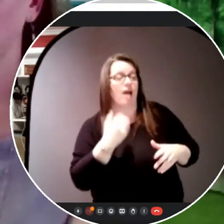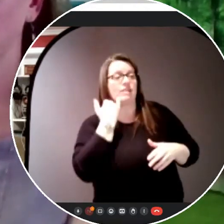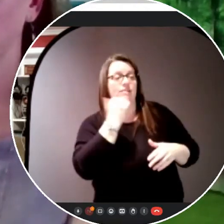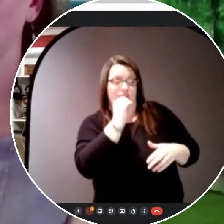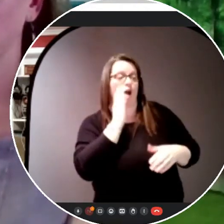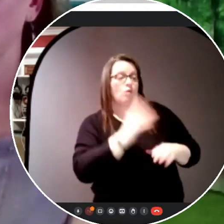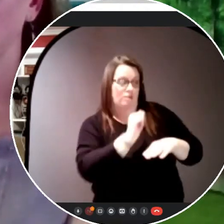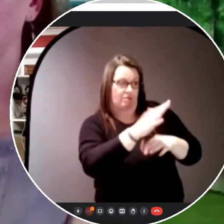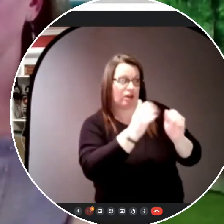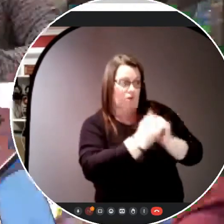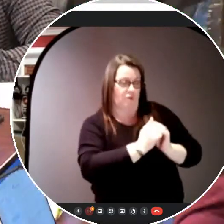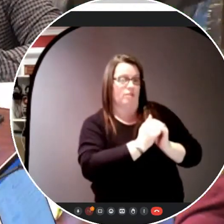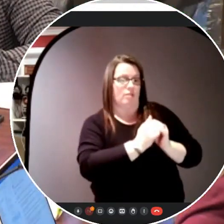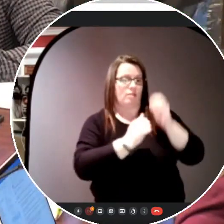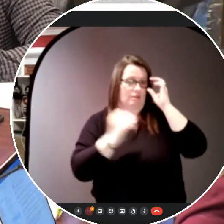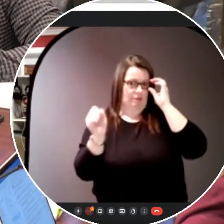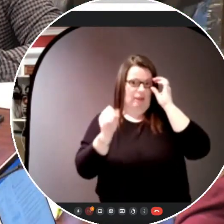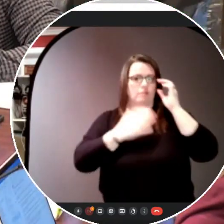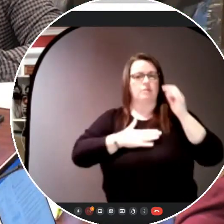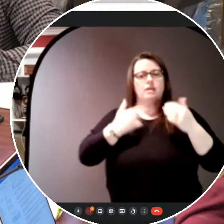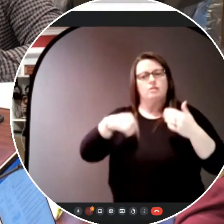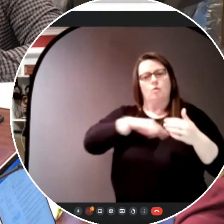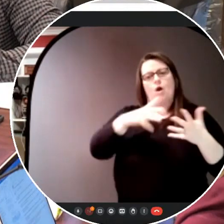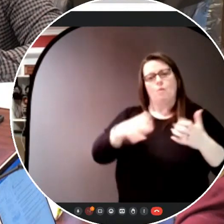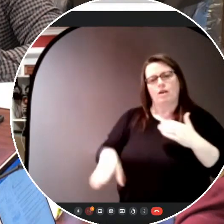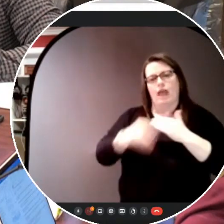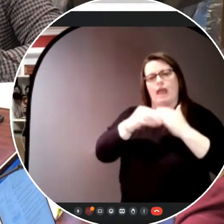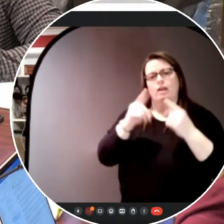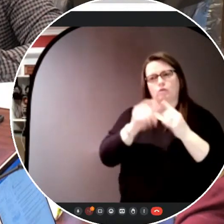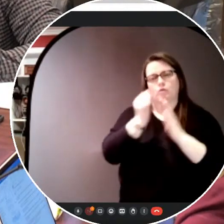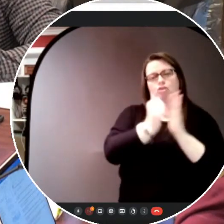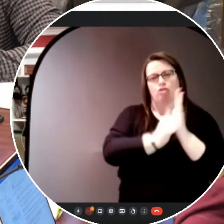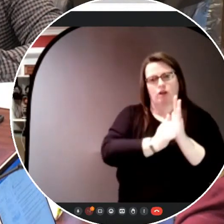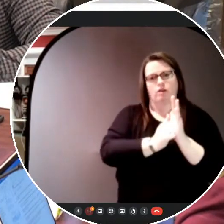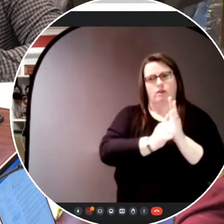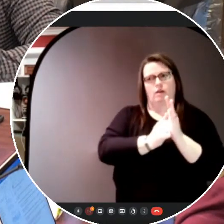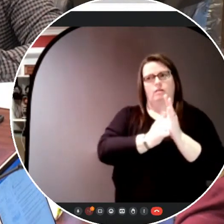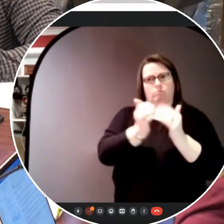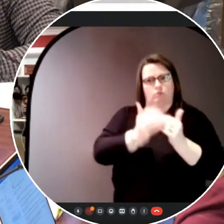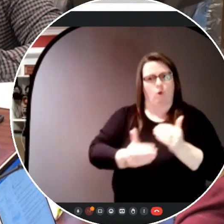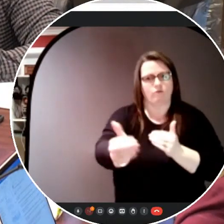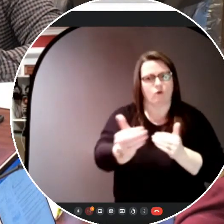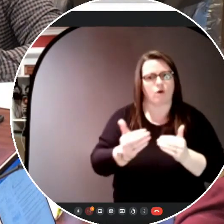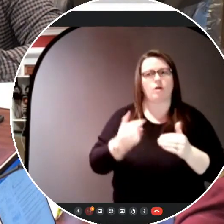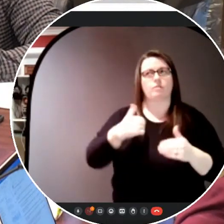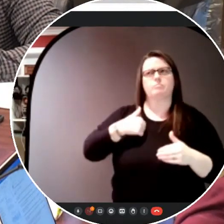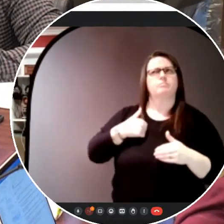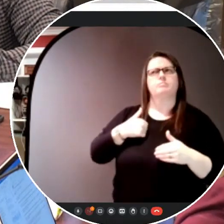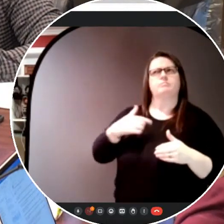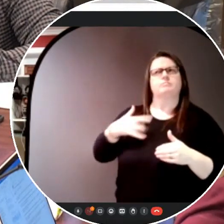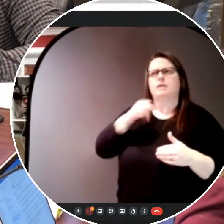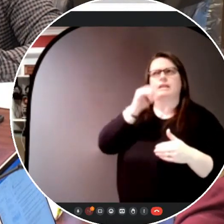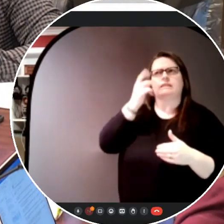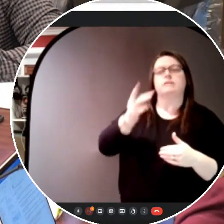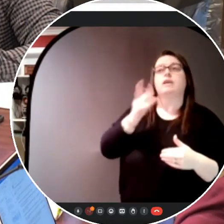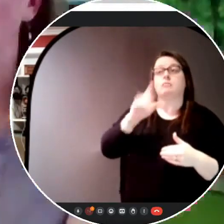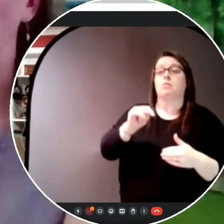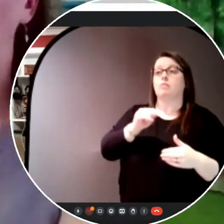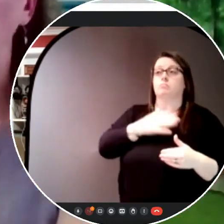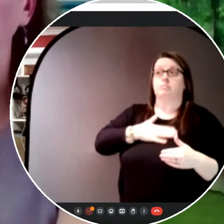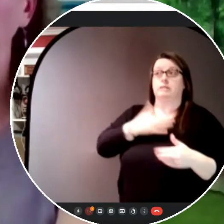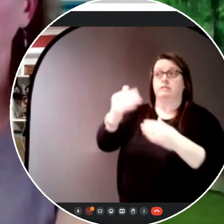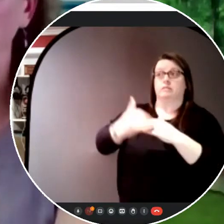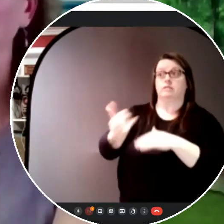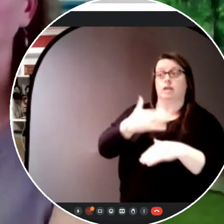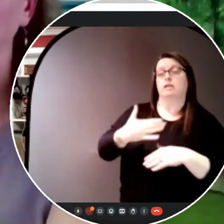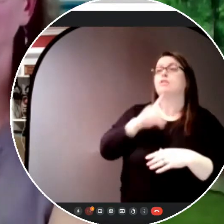along too. Yeah, please send it in. We may or may not have. I personally haven't seen that, but please send it in. We'd like to have that as well. I just want to